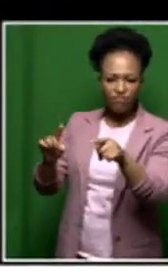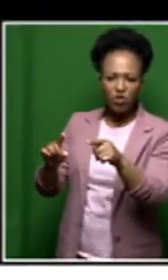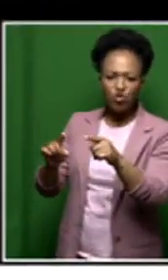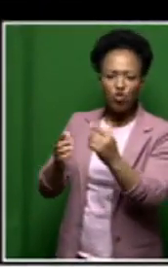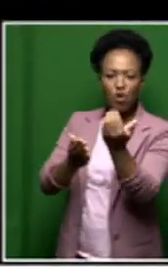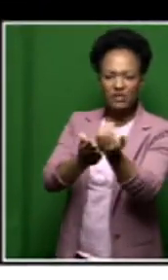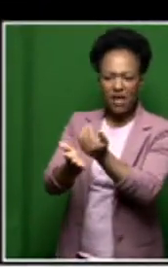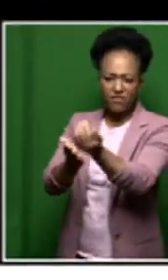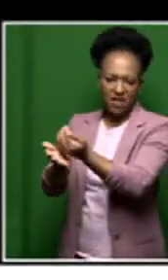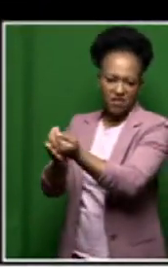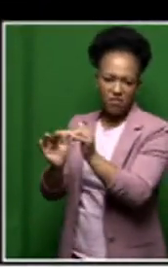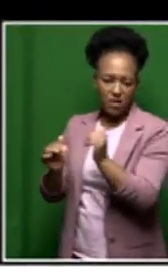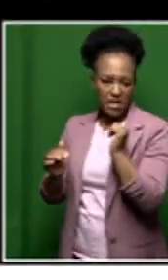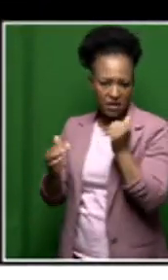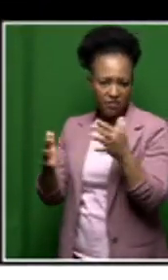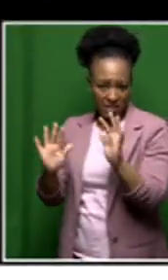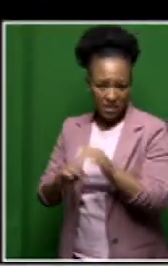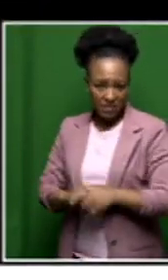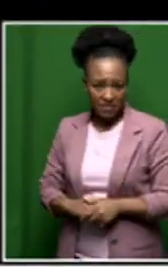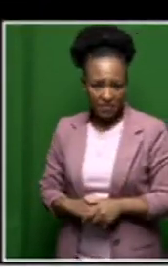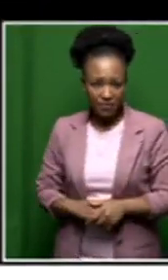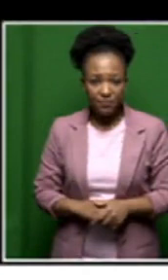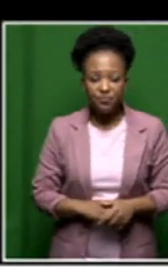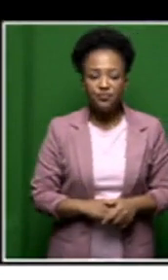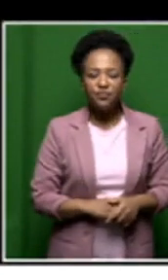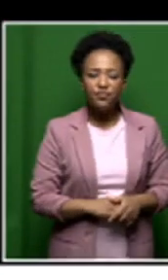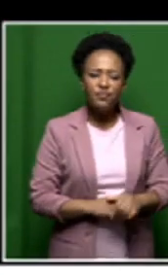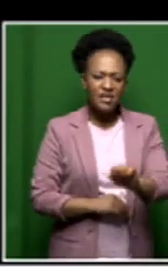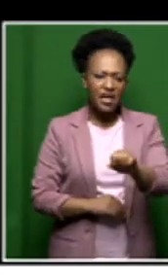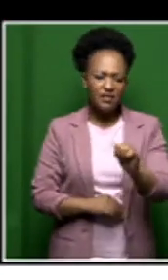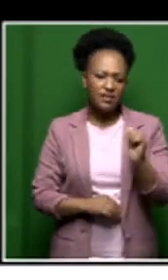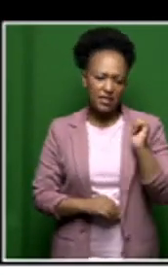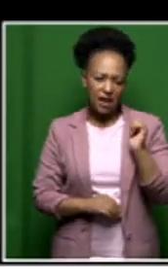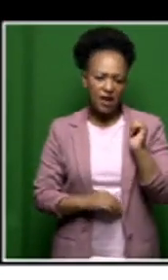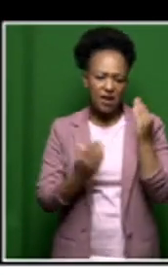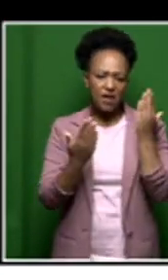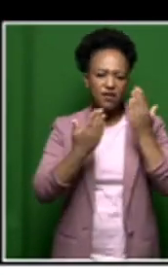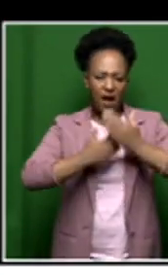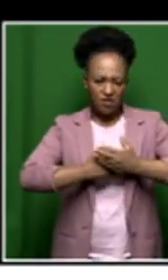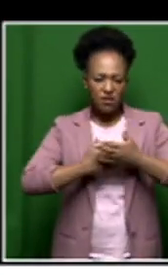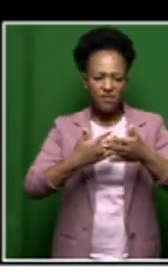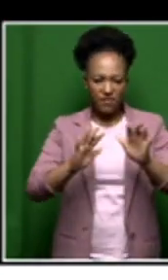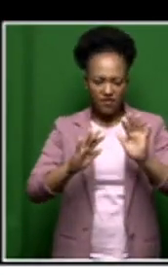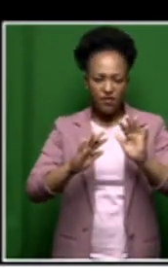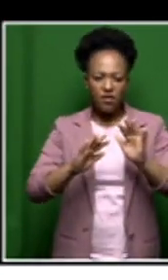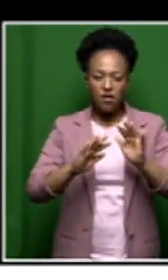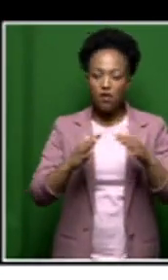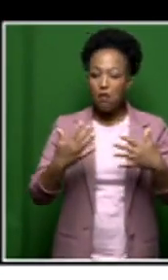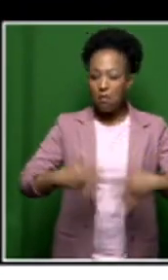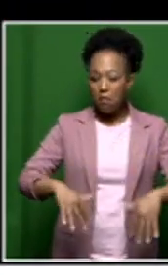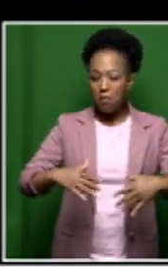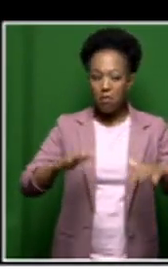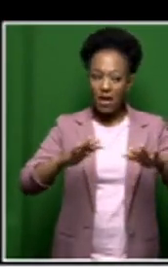critical areas that you had intended to yesterday? Yes, we managed by yesterday evening. The most